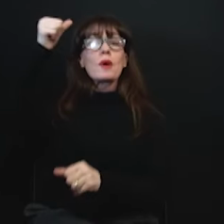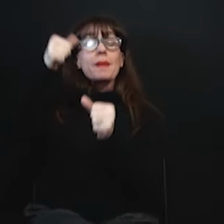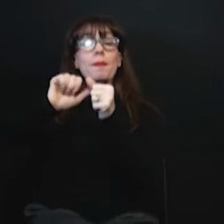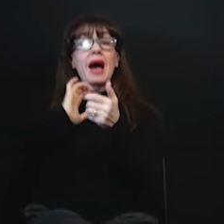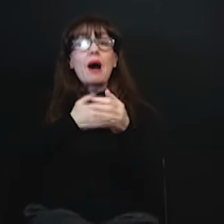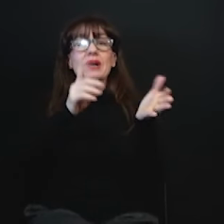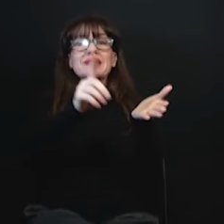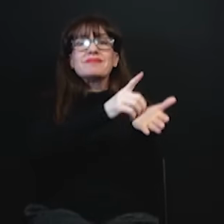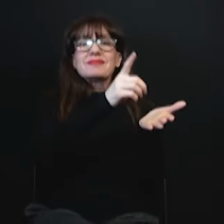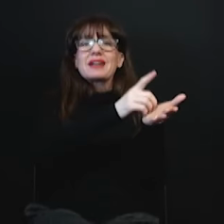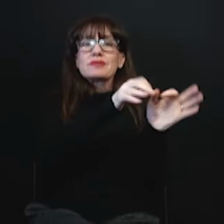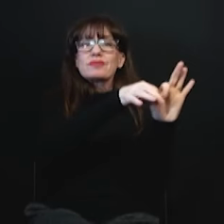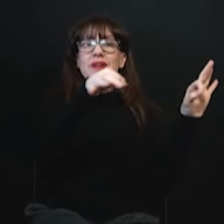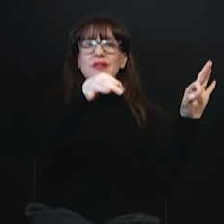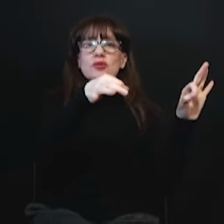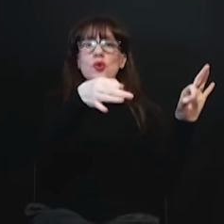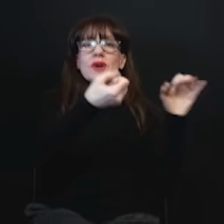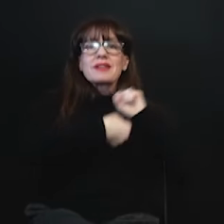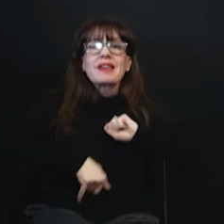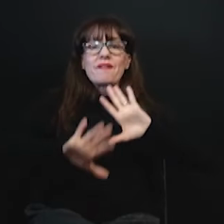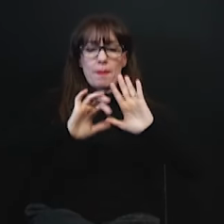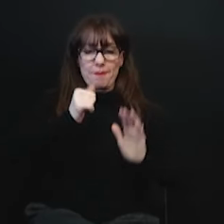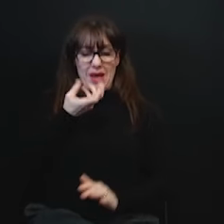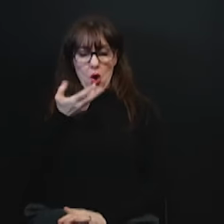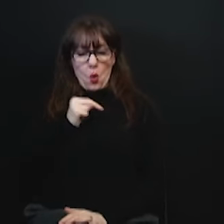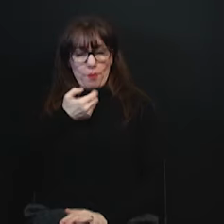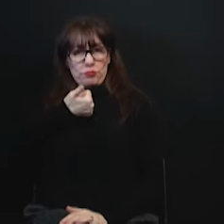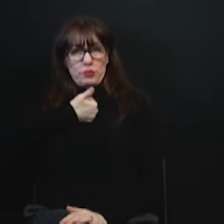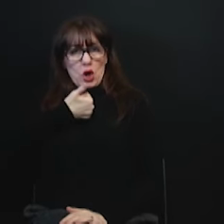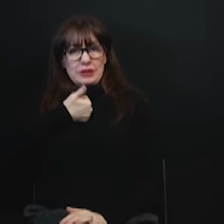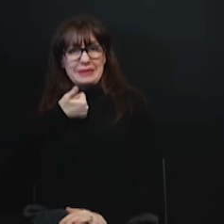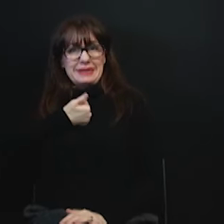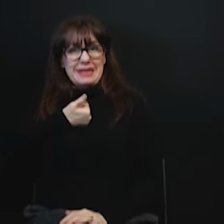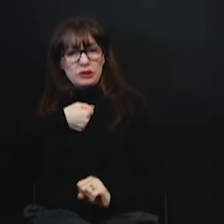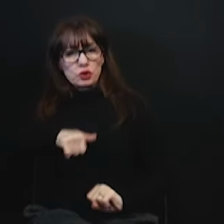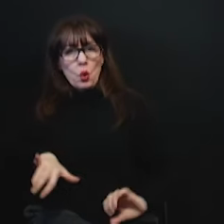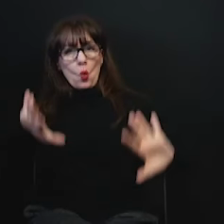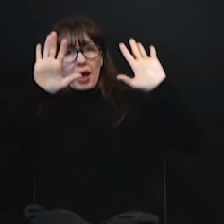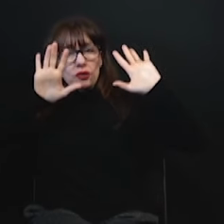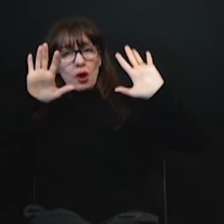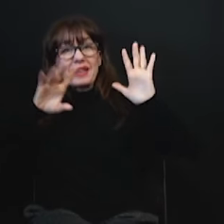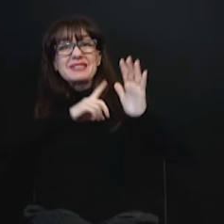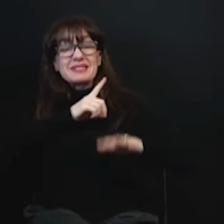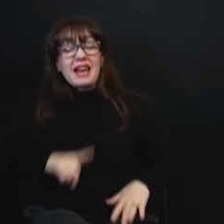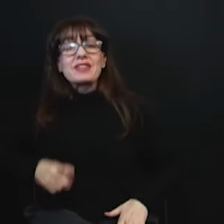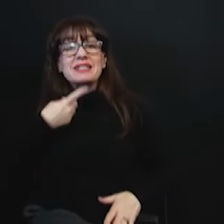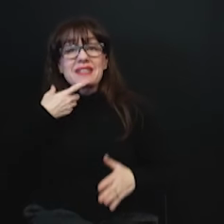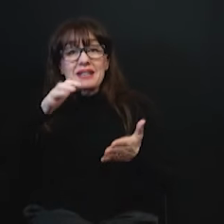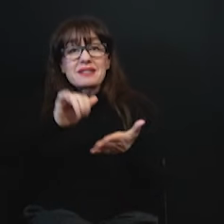definition, to give up one's own person. To surrender is to do that. That's what David says. I